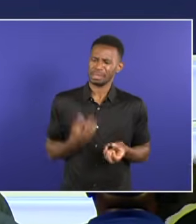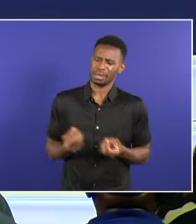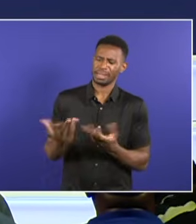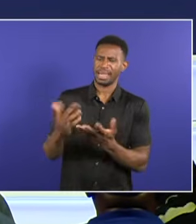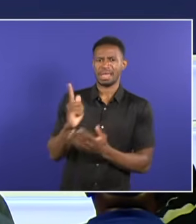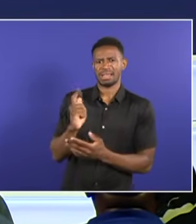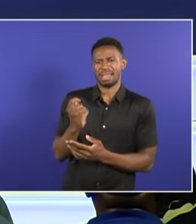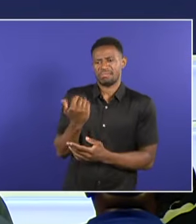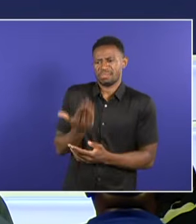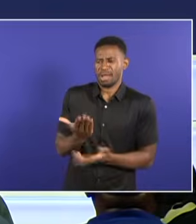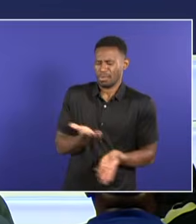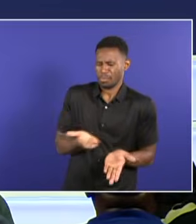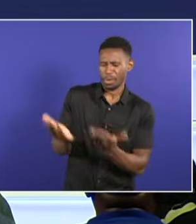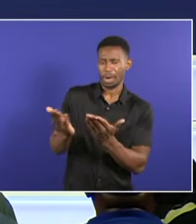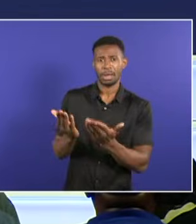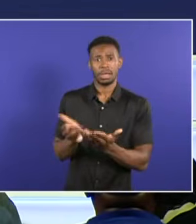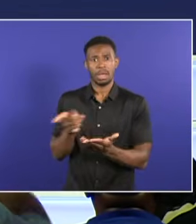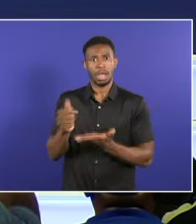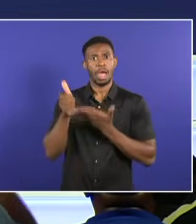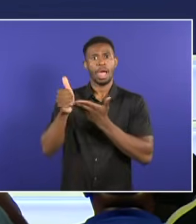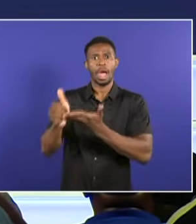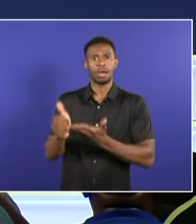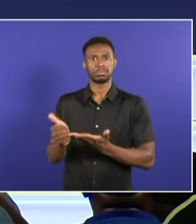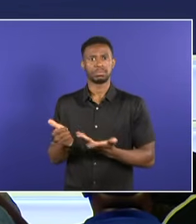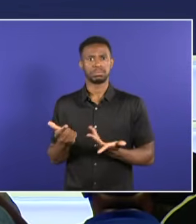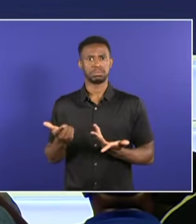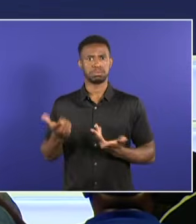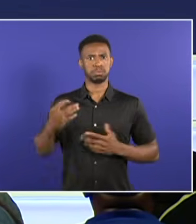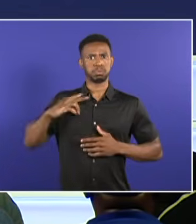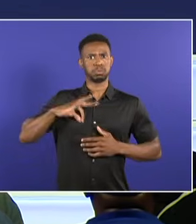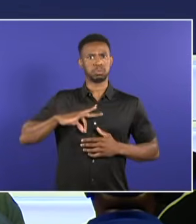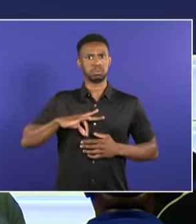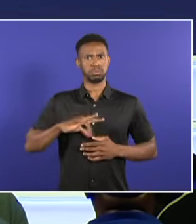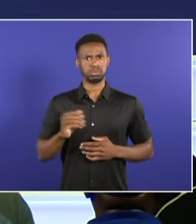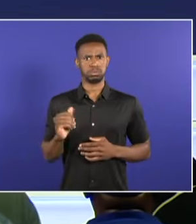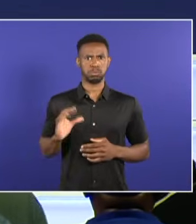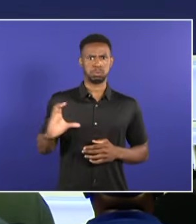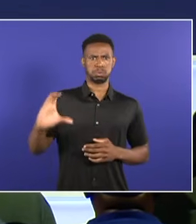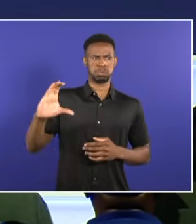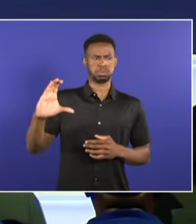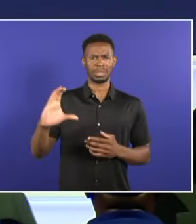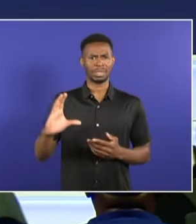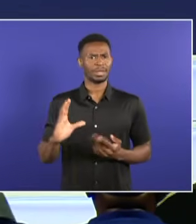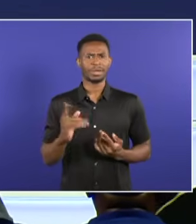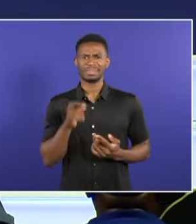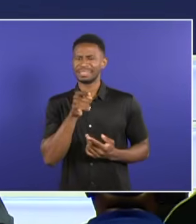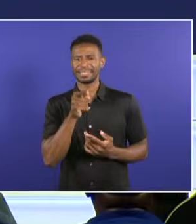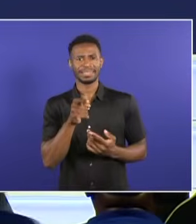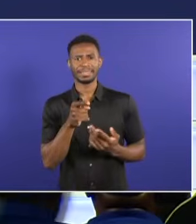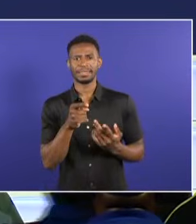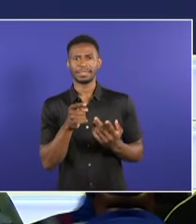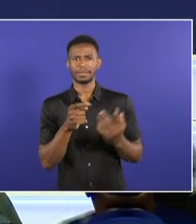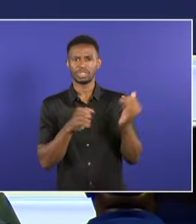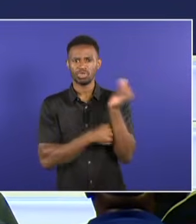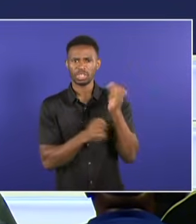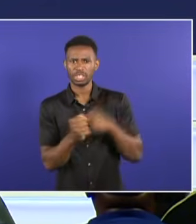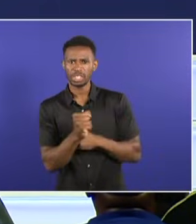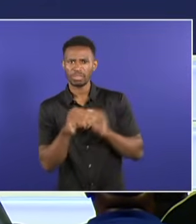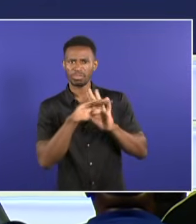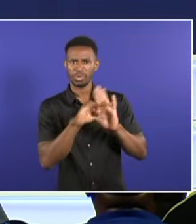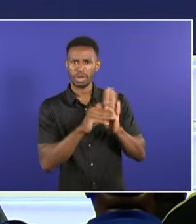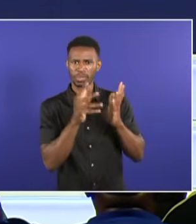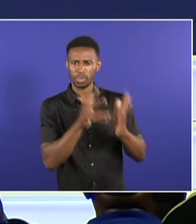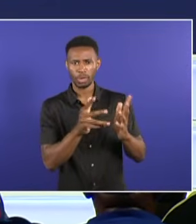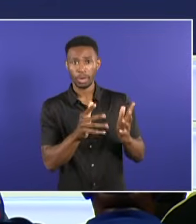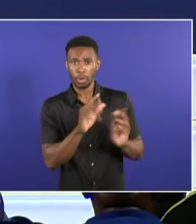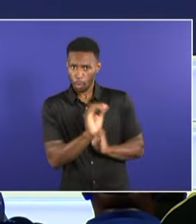our country that delivers real advancement for millions of families. And we will fight for the